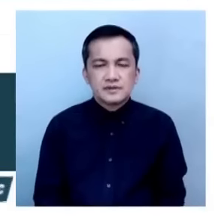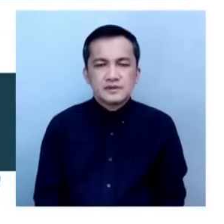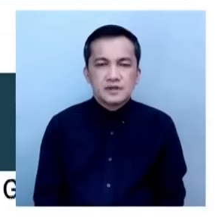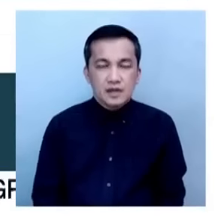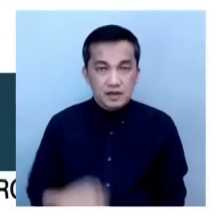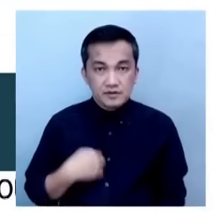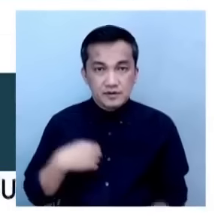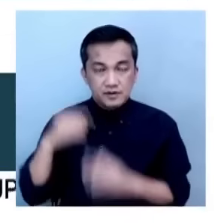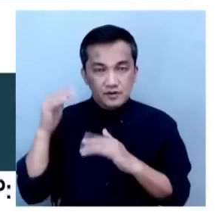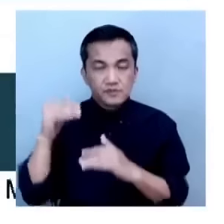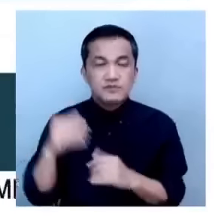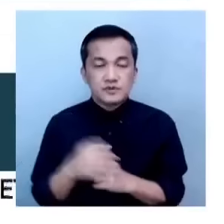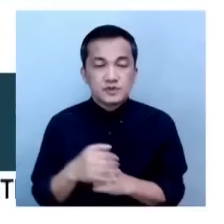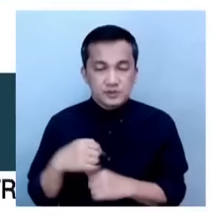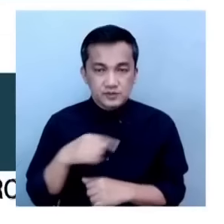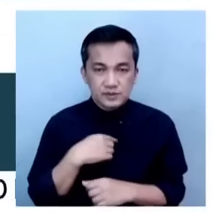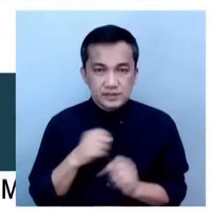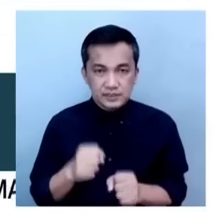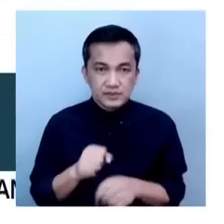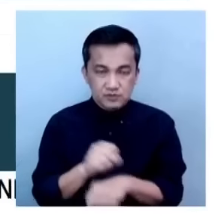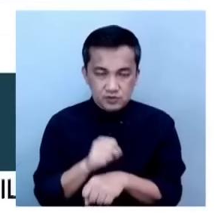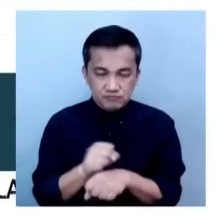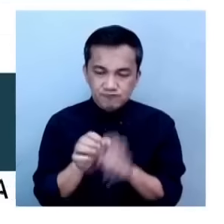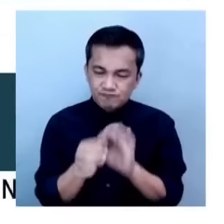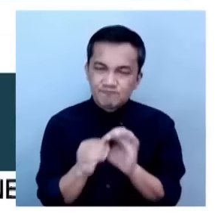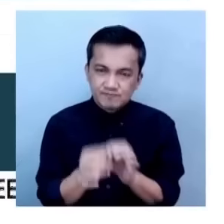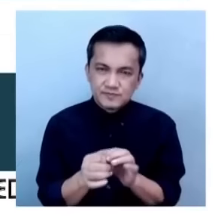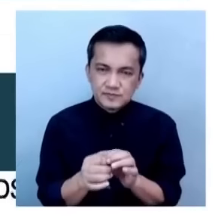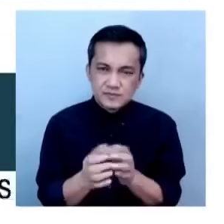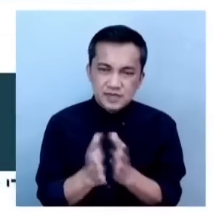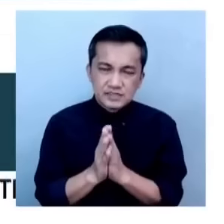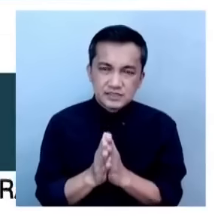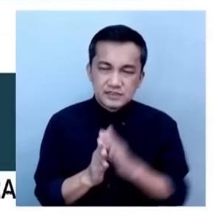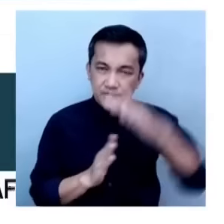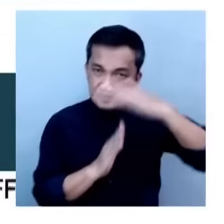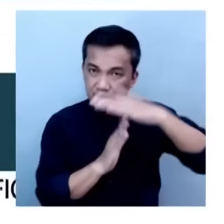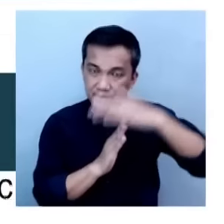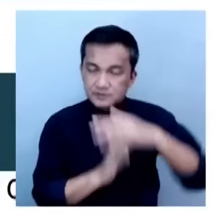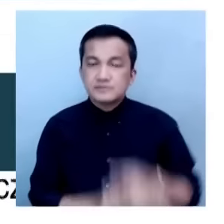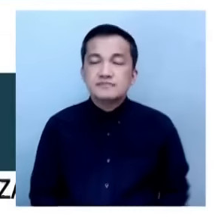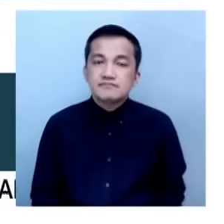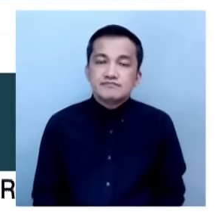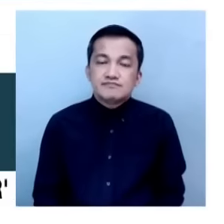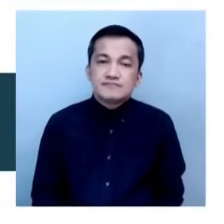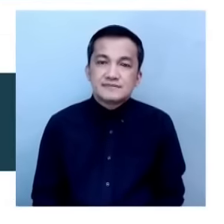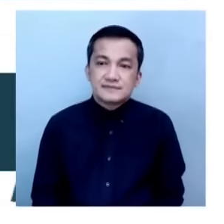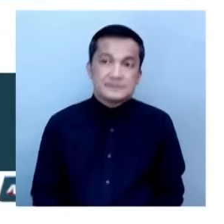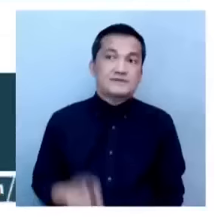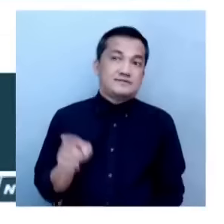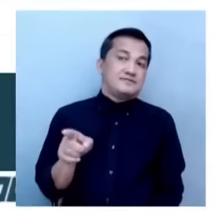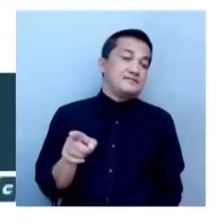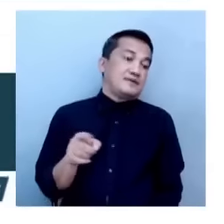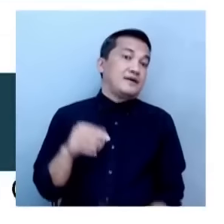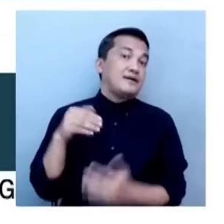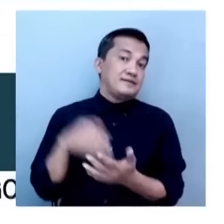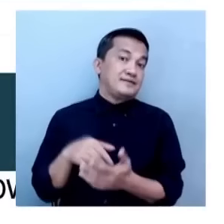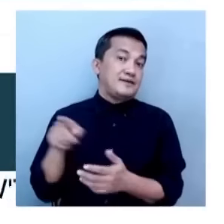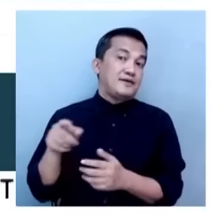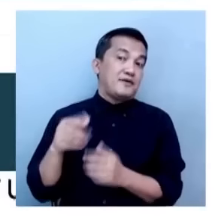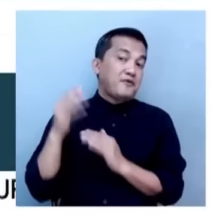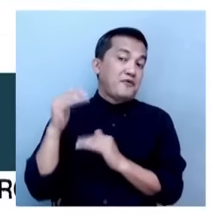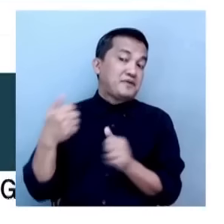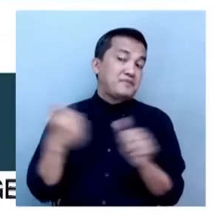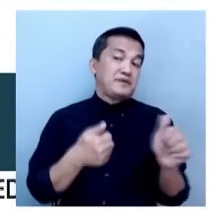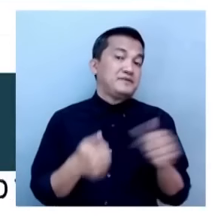if we can only work together. They're asking for ceasefire, but as long as I'm hoping they follow what